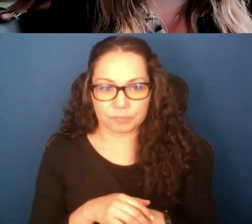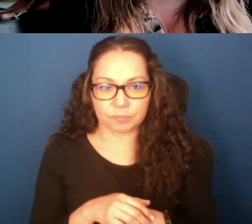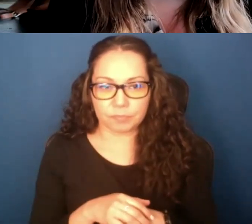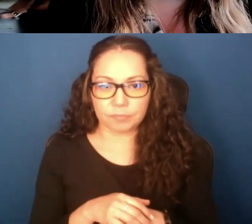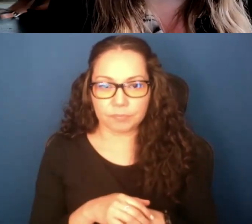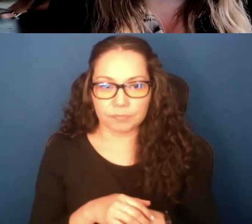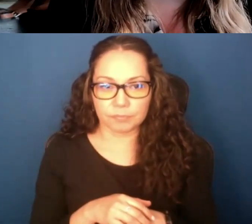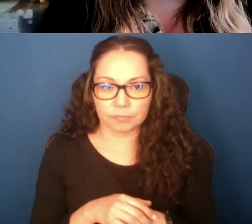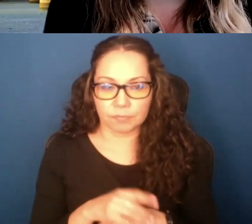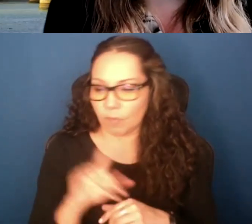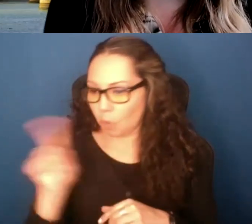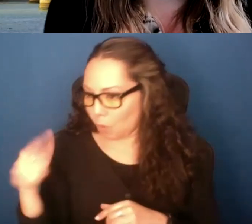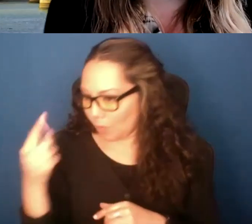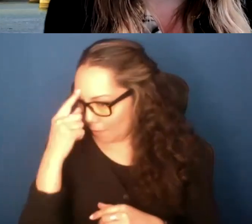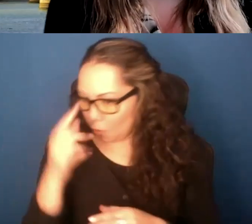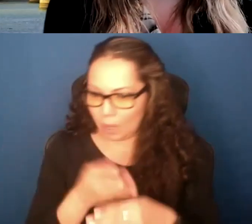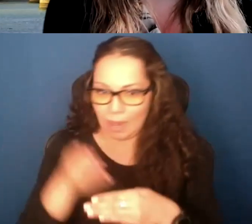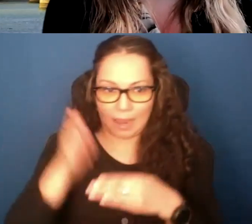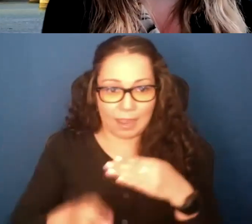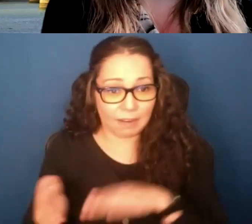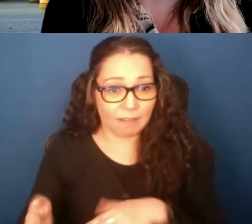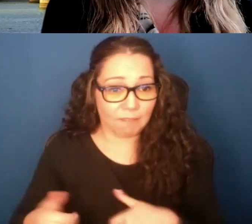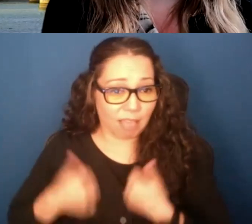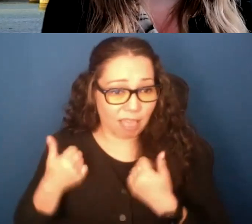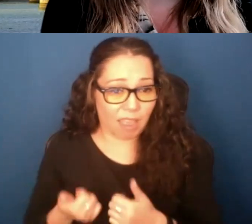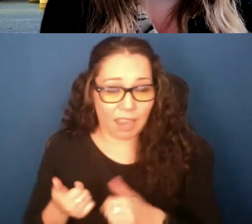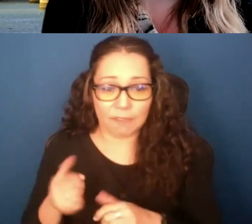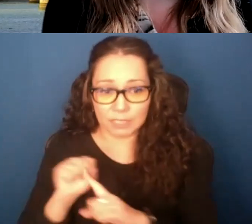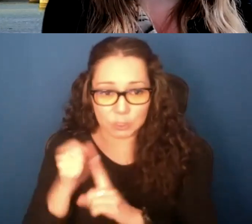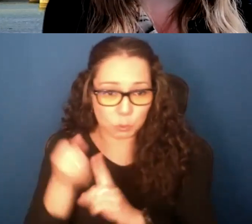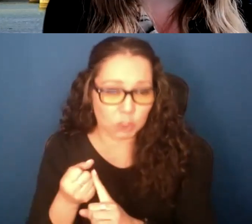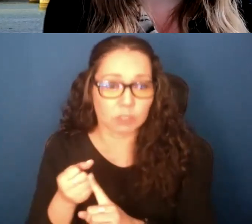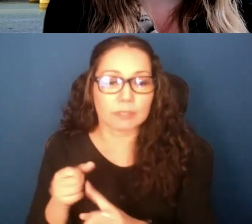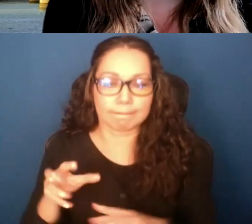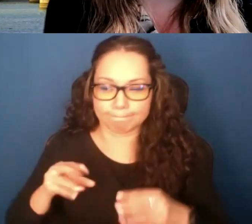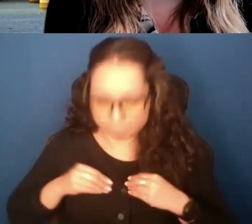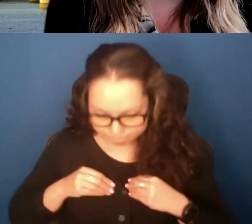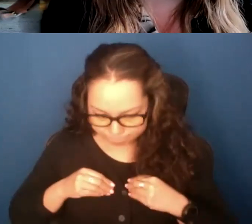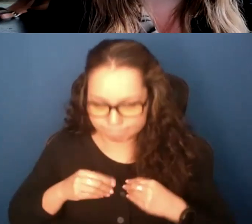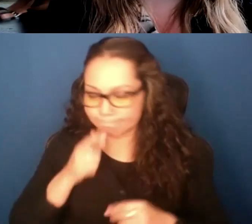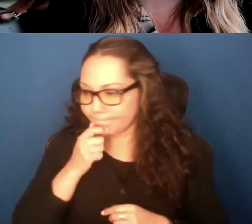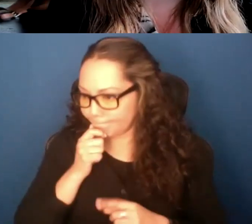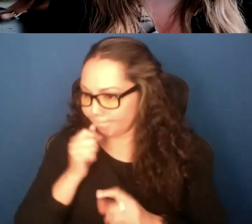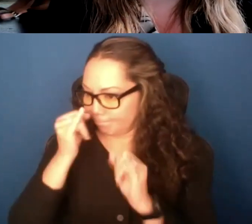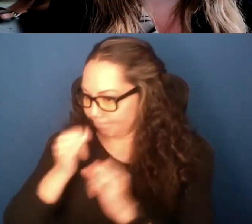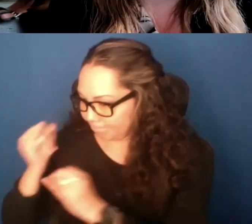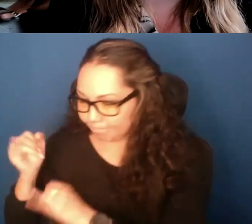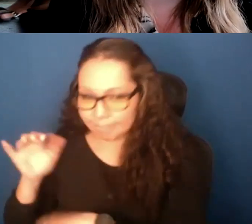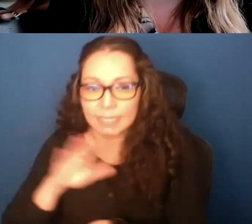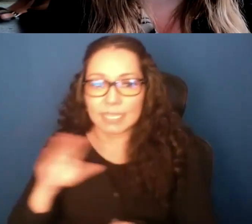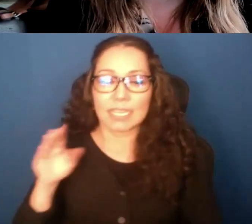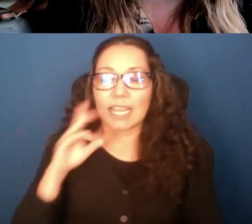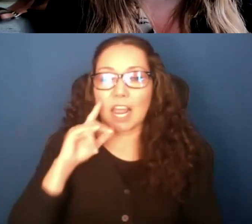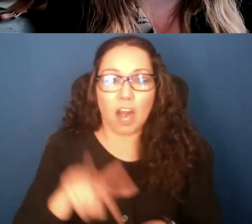In June of 2020, following CMS reopening guidance, CDPH notified long-term care